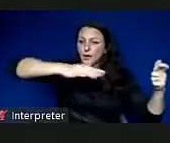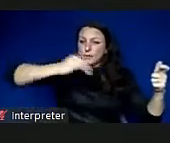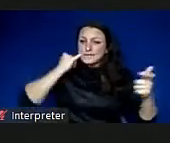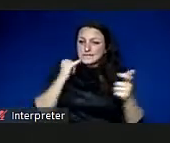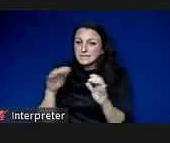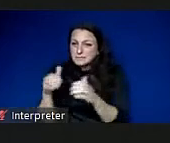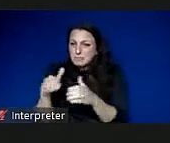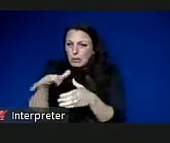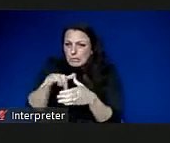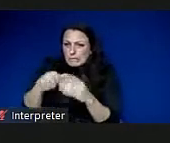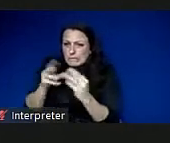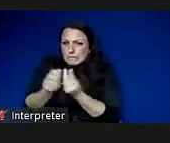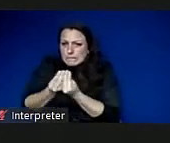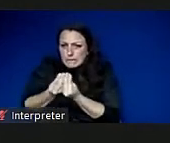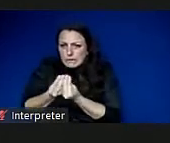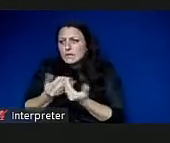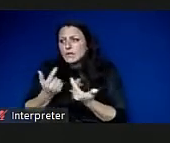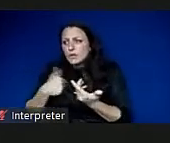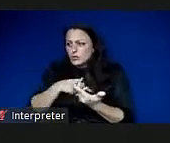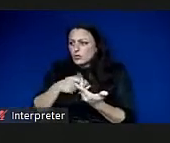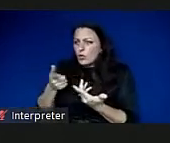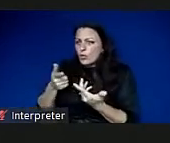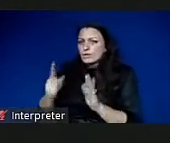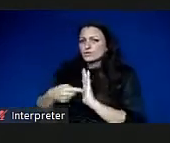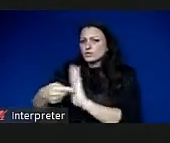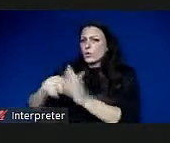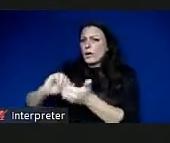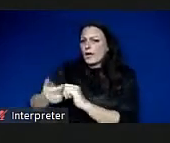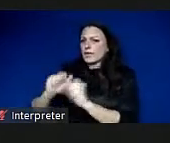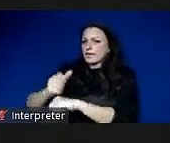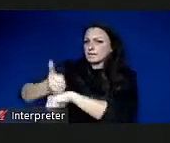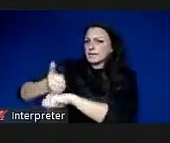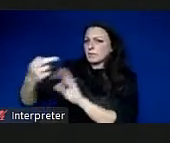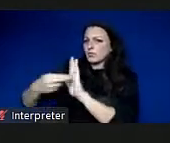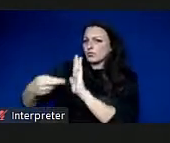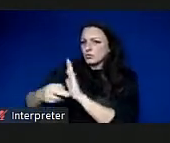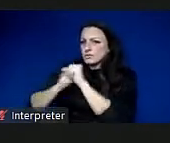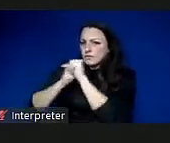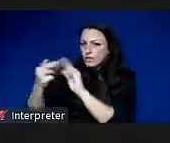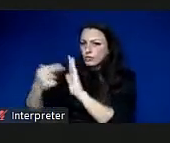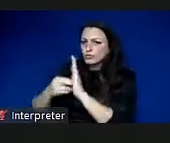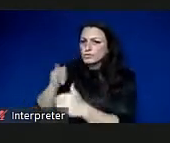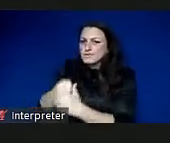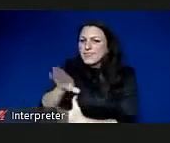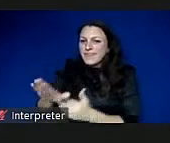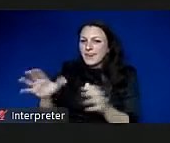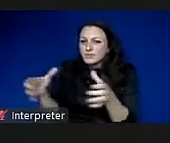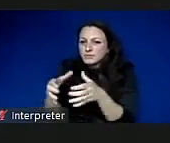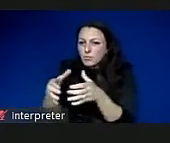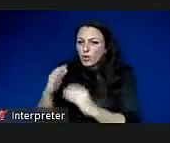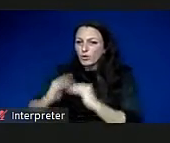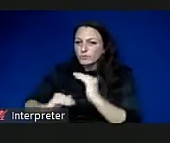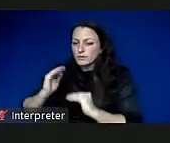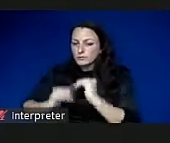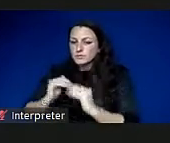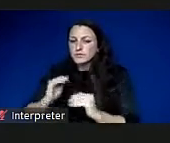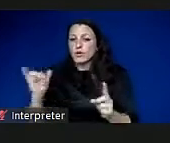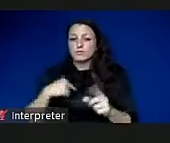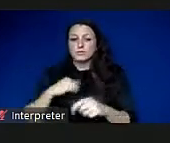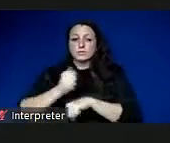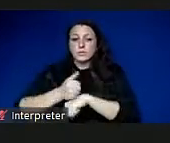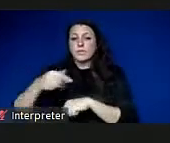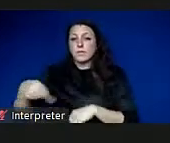that those were easily implemented in those smaller home settings. We also updated our PHO to expand